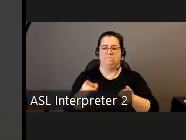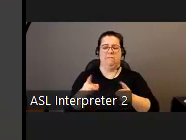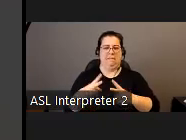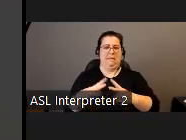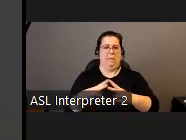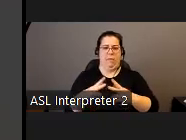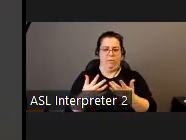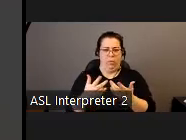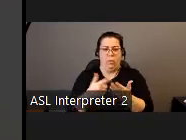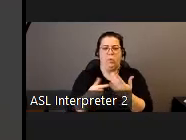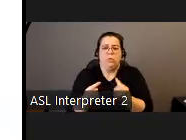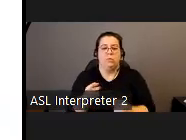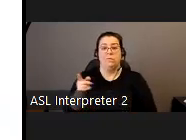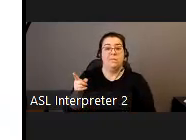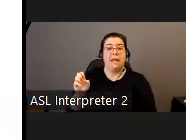What does it mean for Ellen?